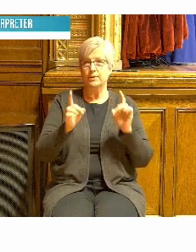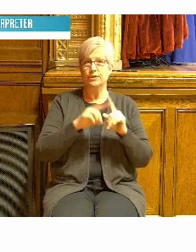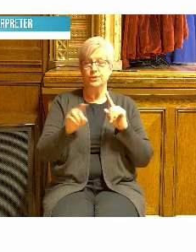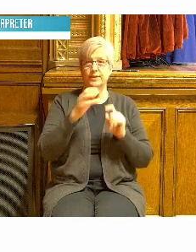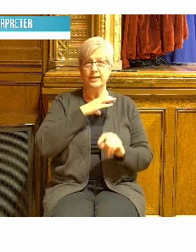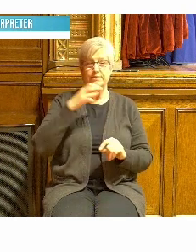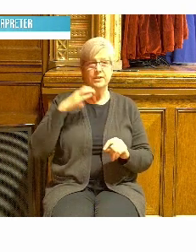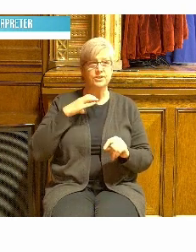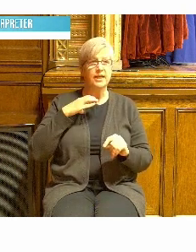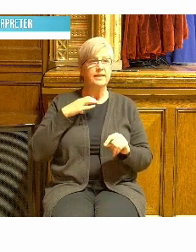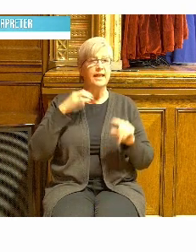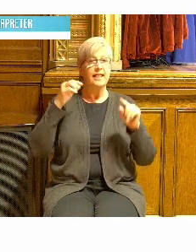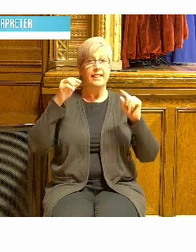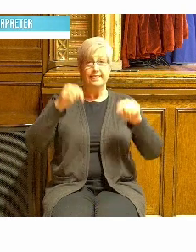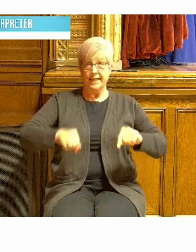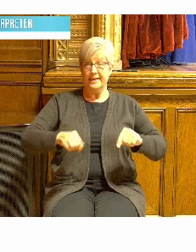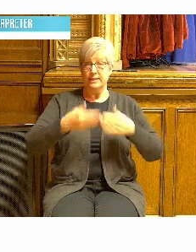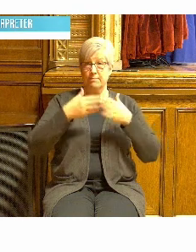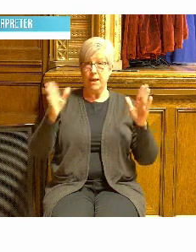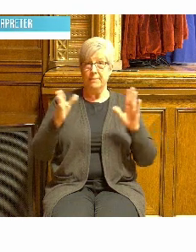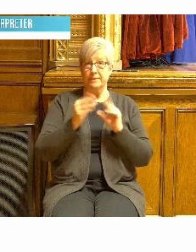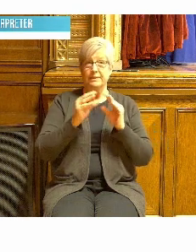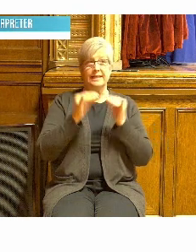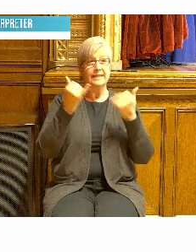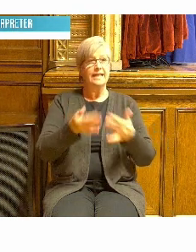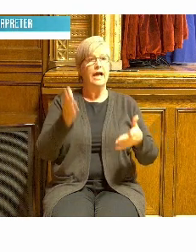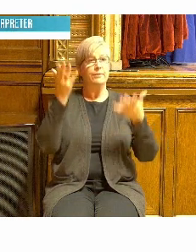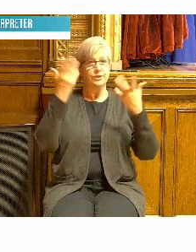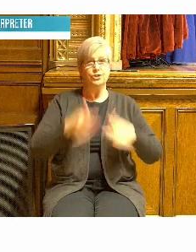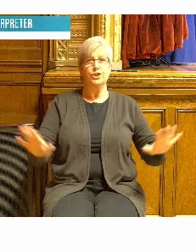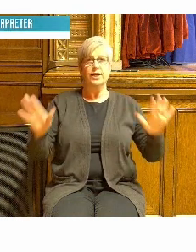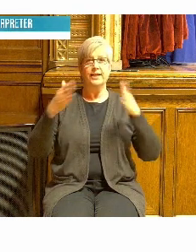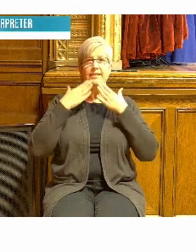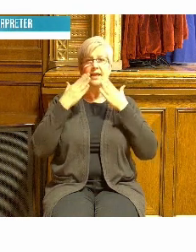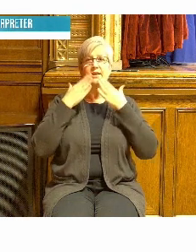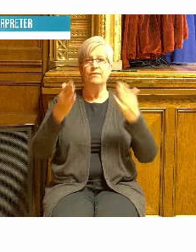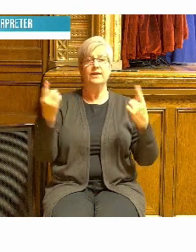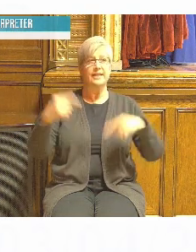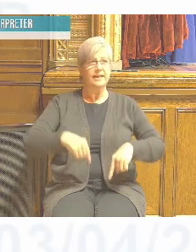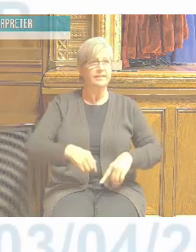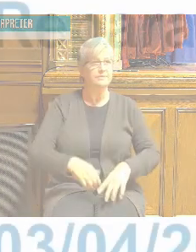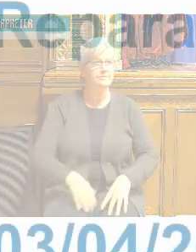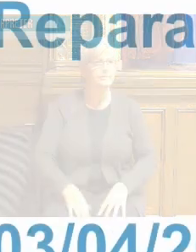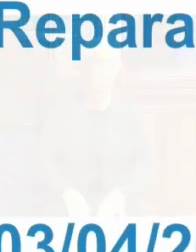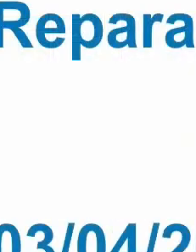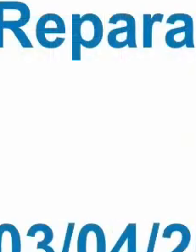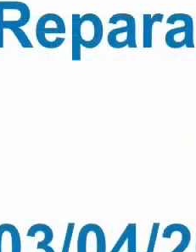the commission. This public hearing is now adjourned. Thank you for attending.